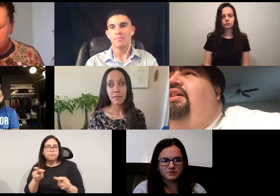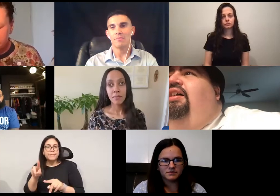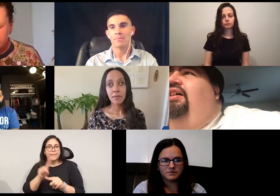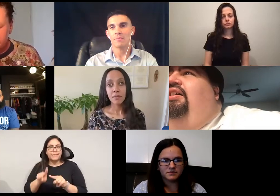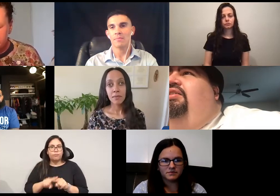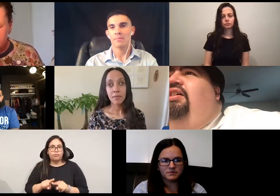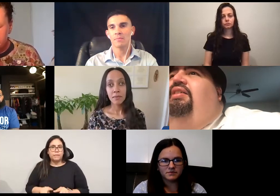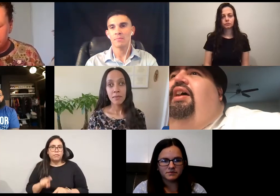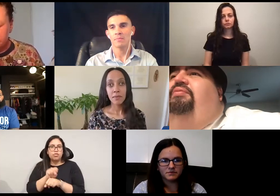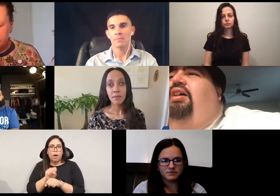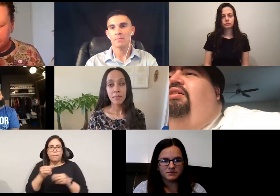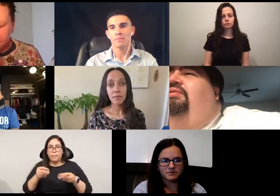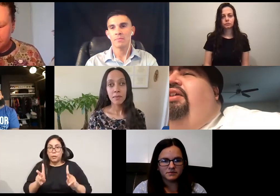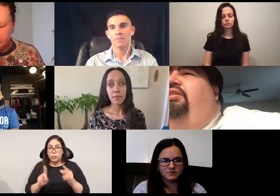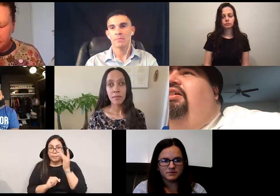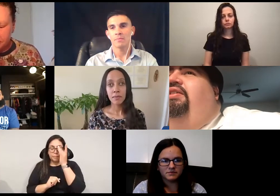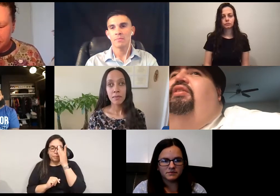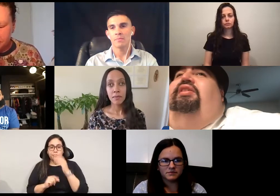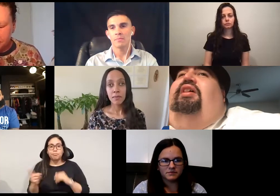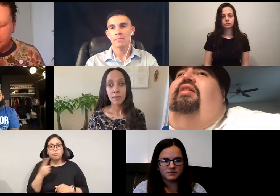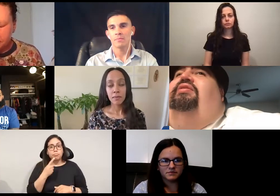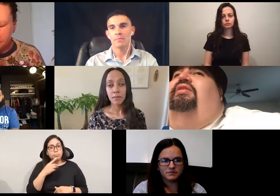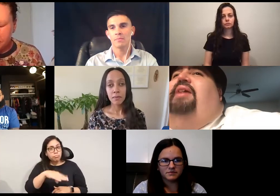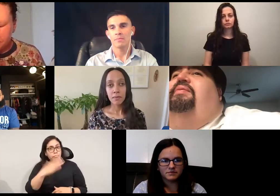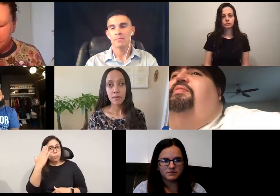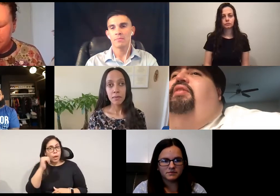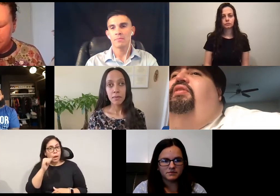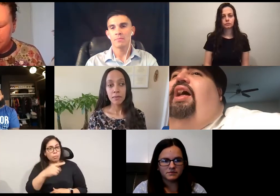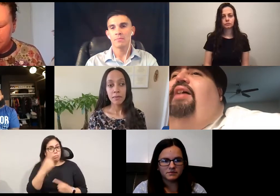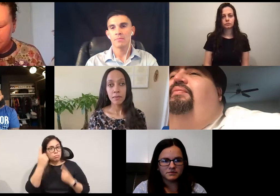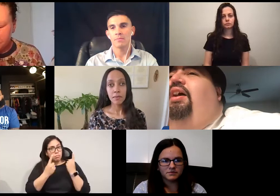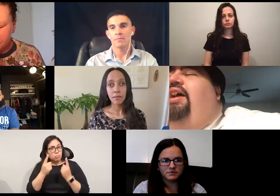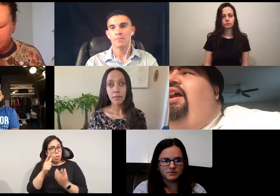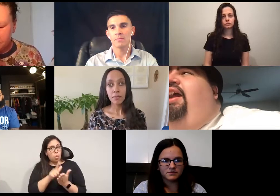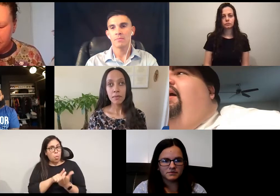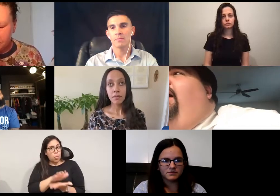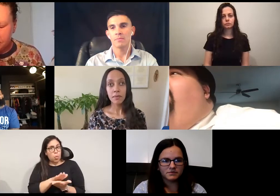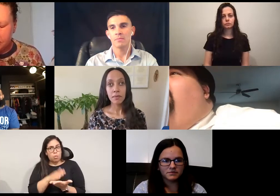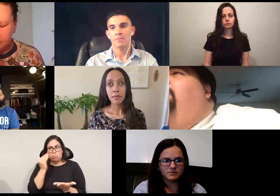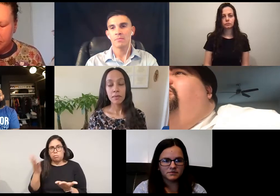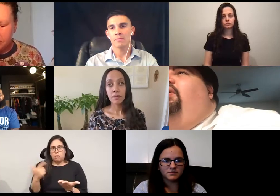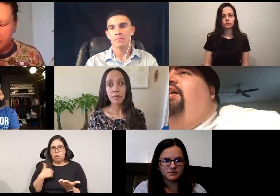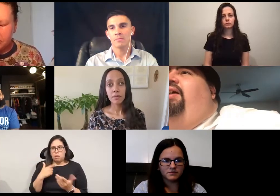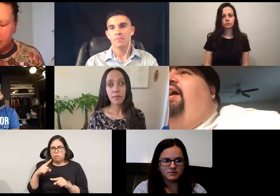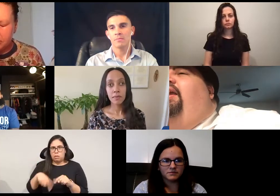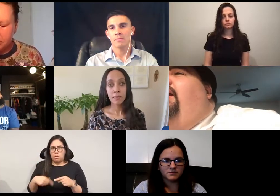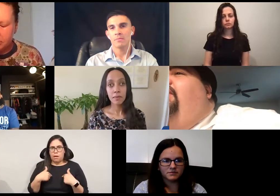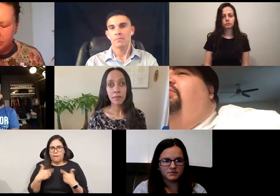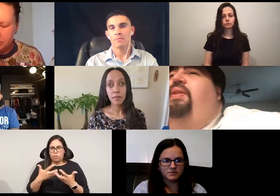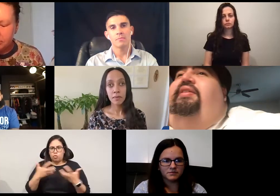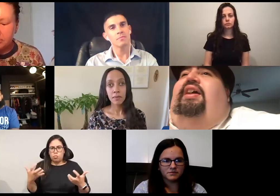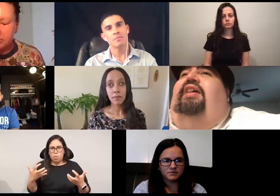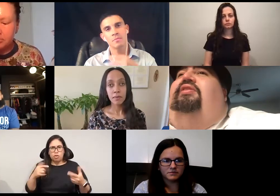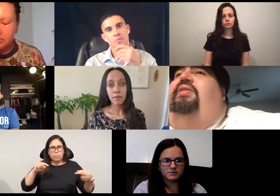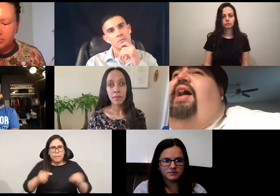And she said, well, why don't you consider going to law school? And my response was, I can't. I've got too much chronic pain. I can't